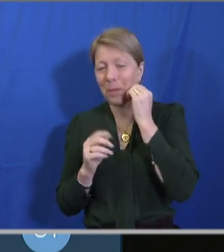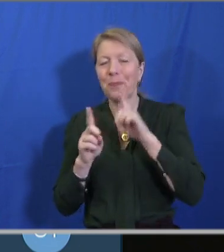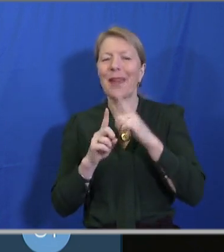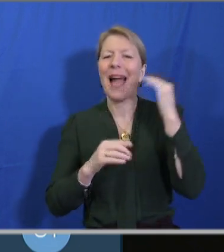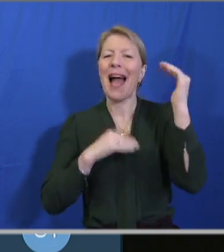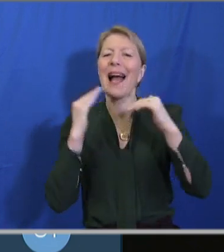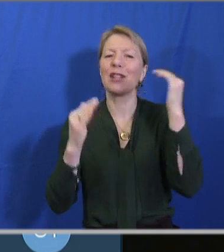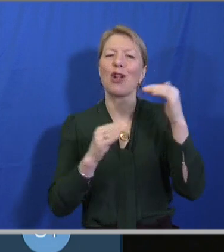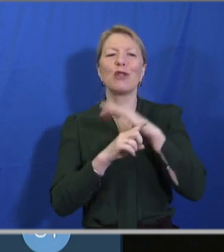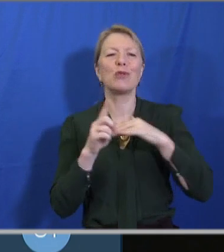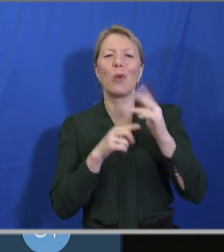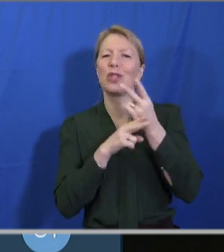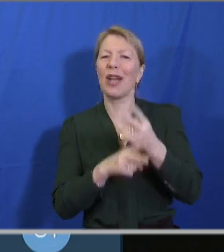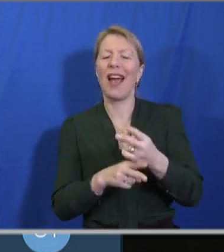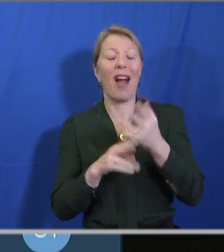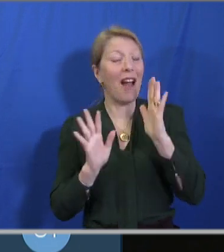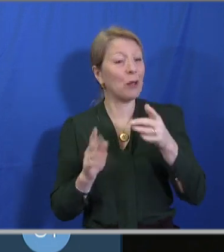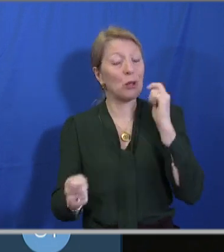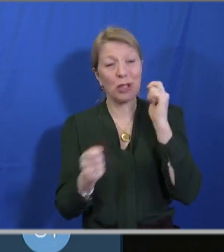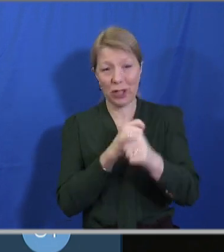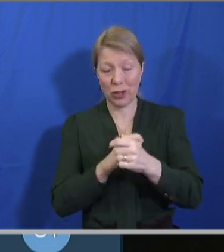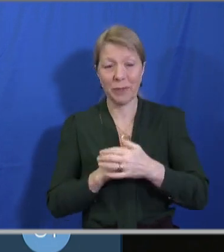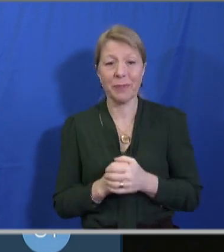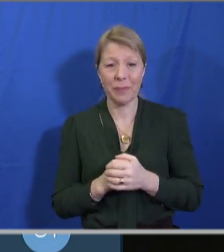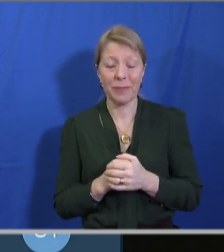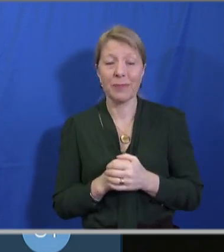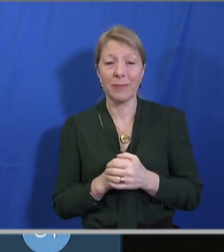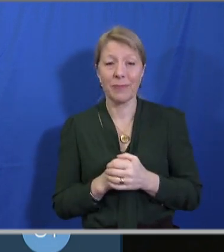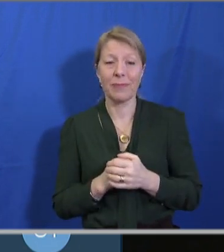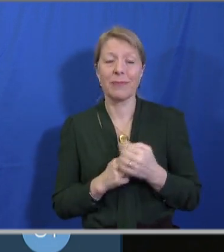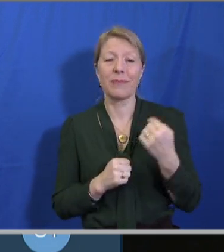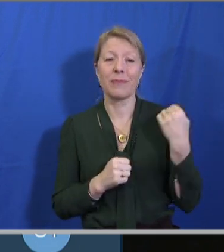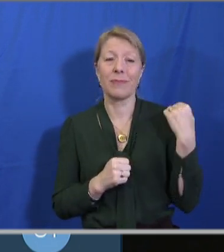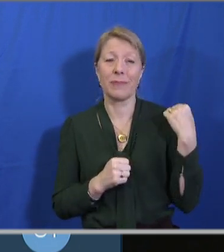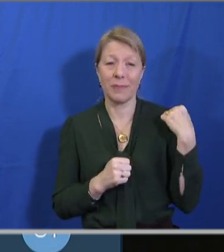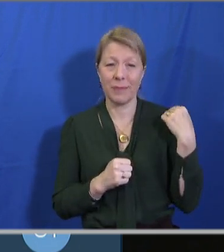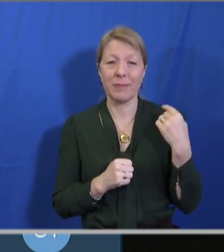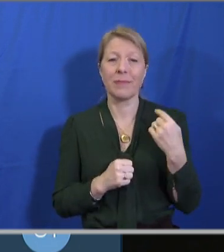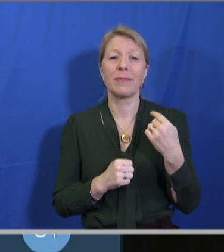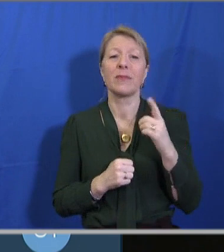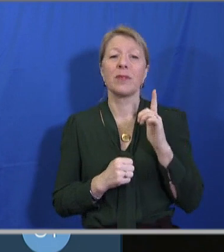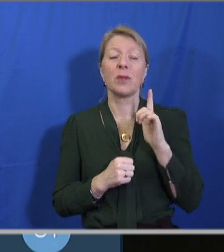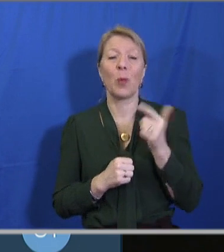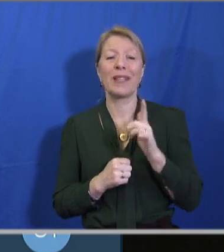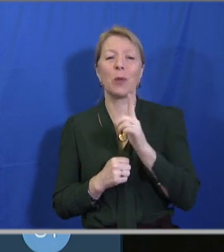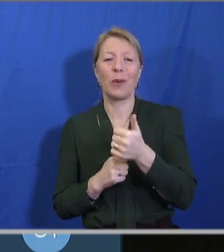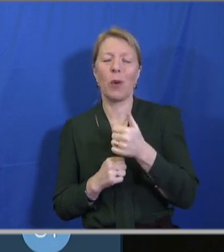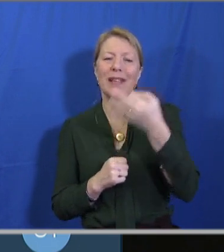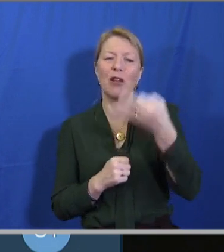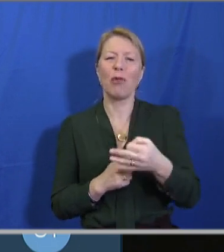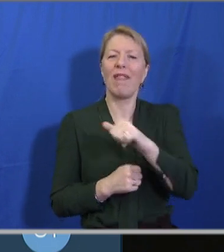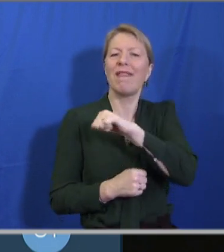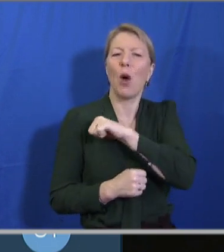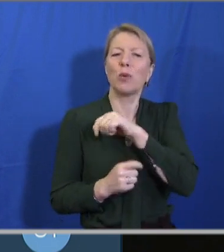it's on that basis £800,000 was allocated to the Health and Social Care Board for 2021. And that was in order to